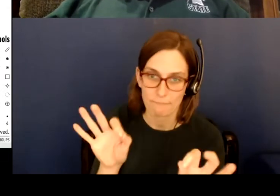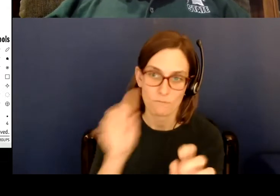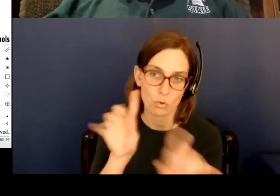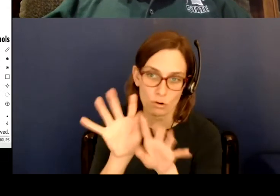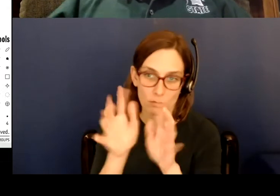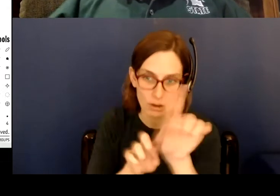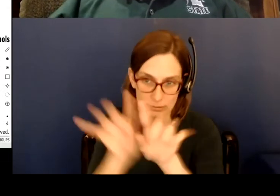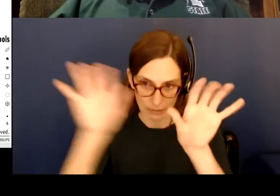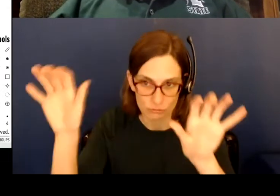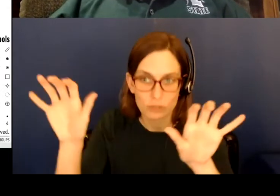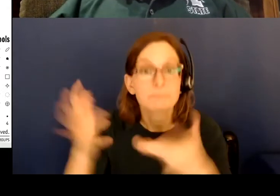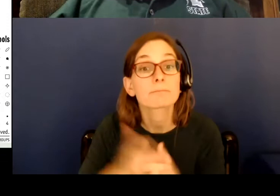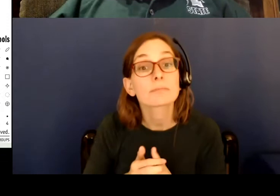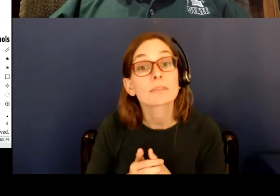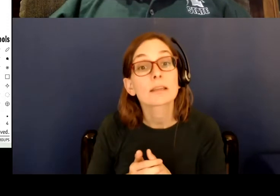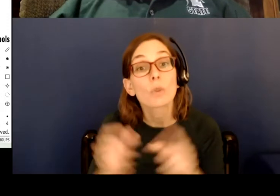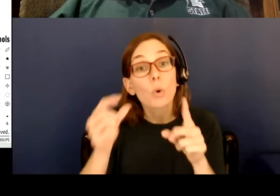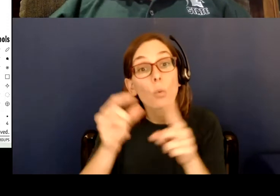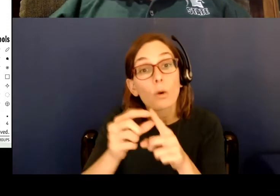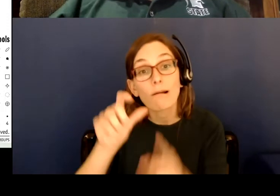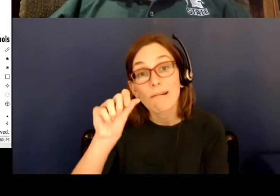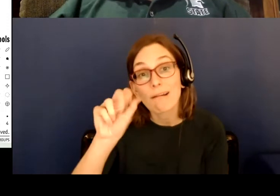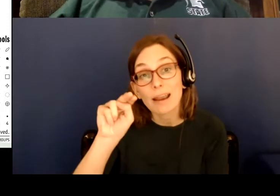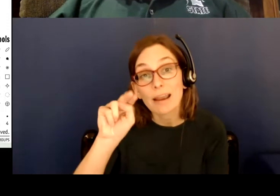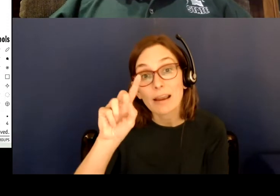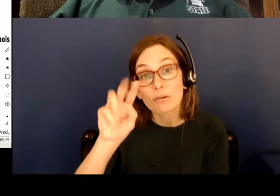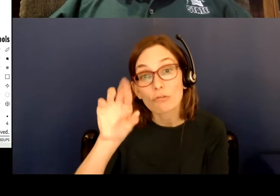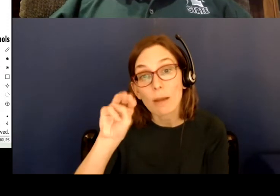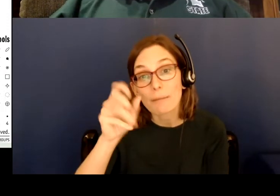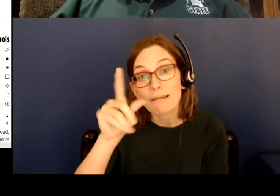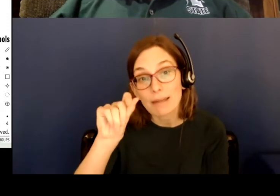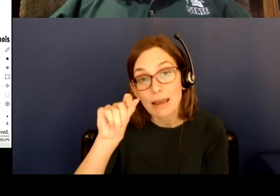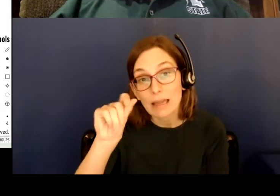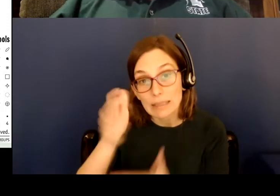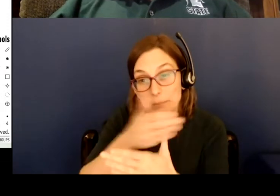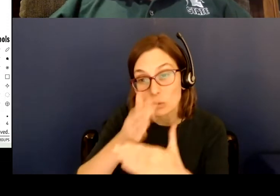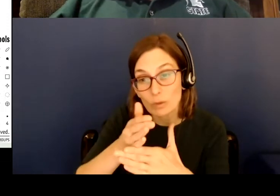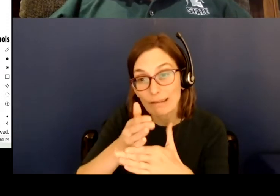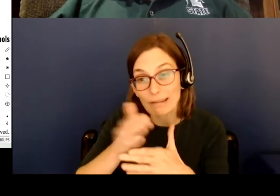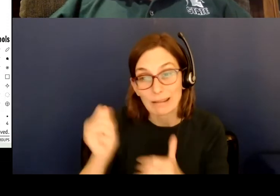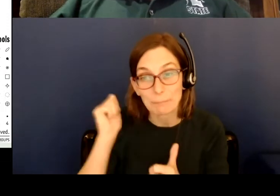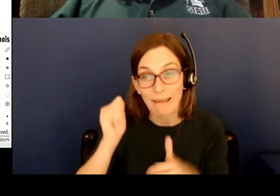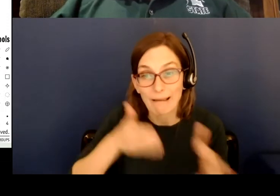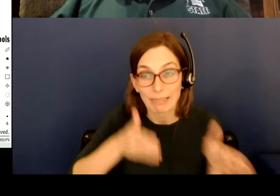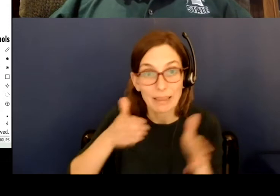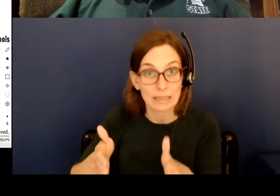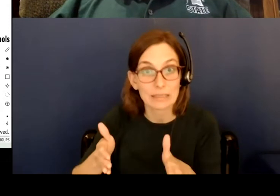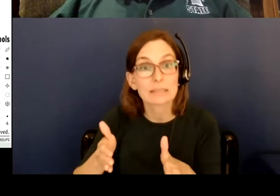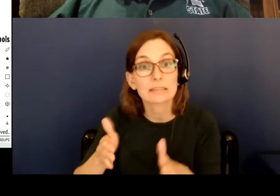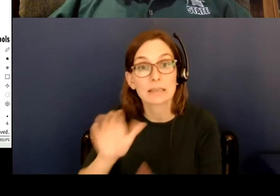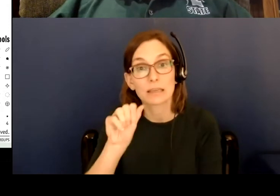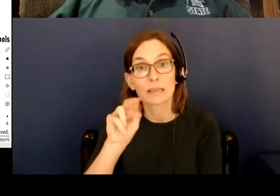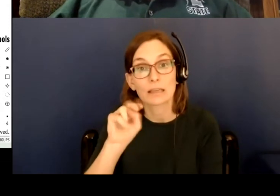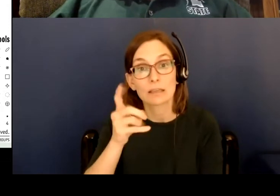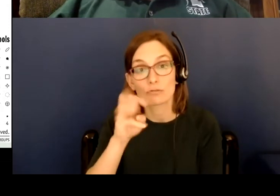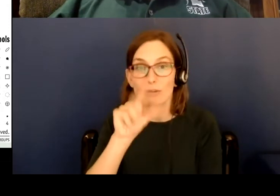Here you'll notice the word Andromeda between the horse's hind legs. It turns out that the constellation of Andromeda is what amounts to the